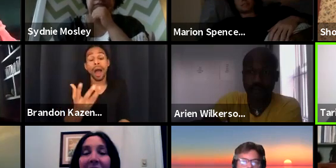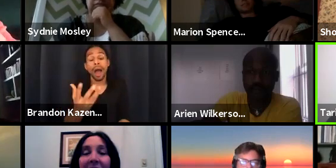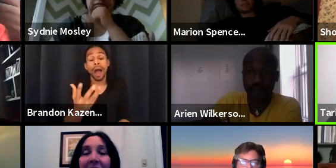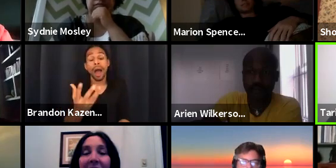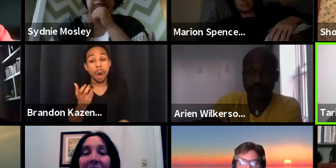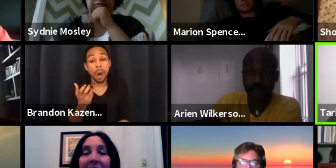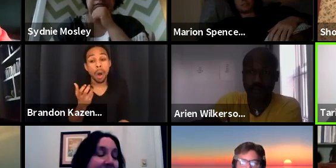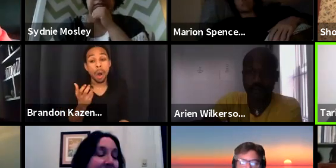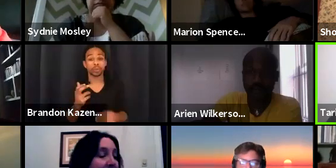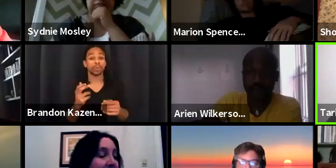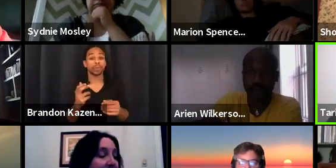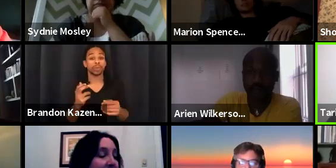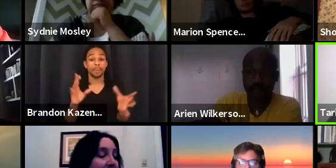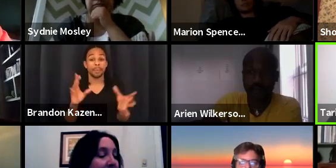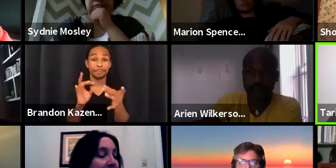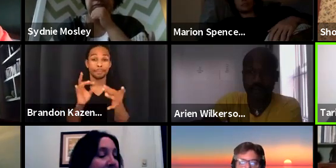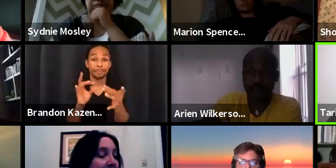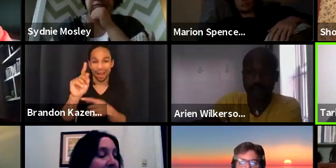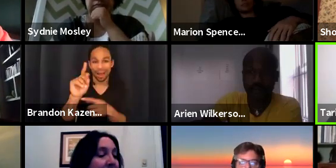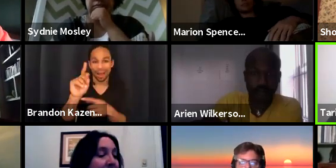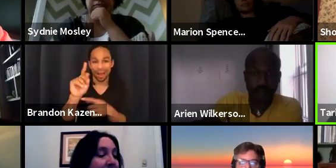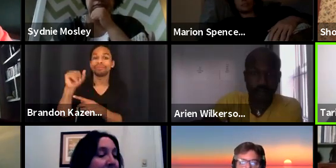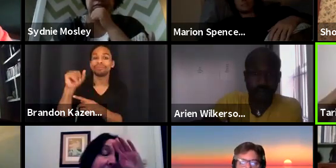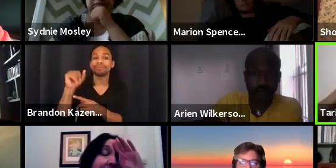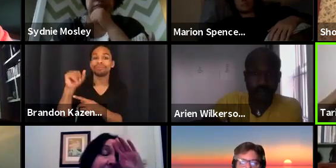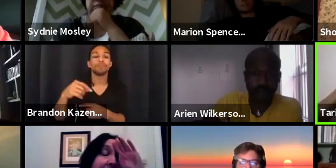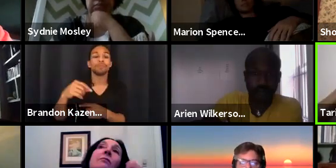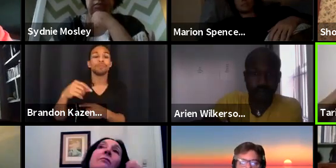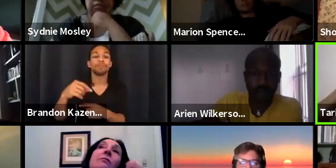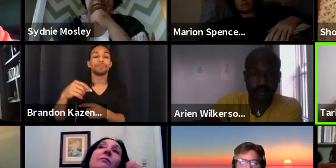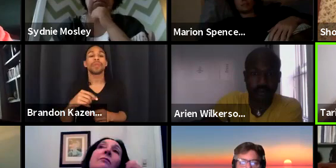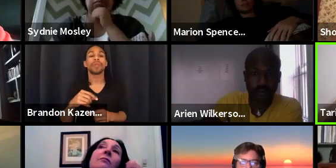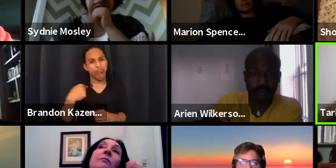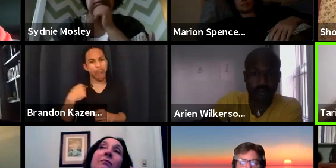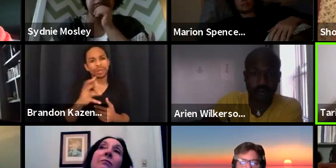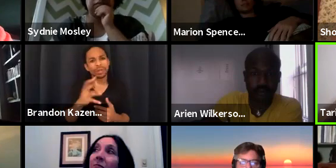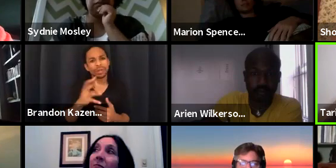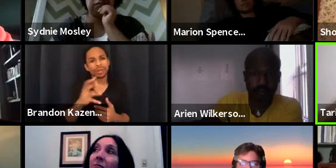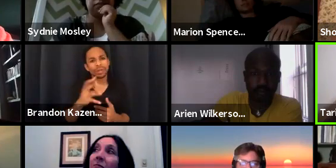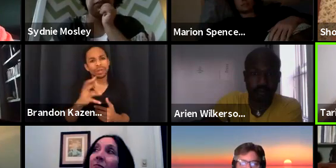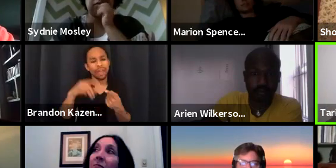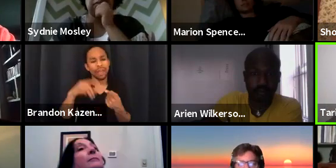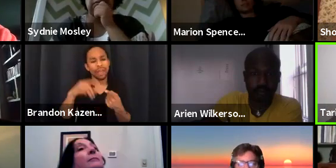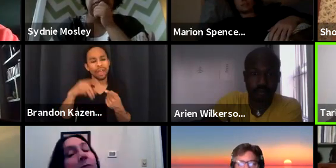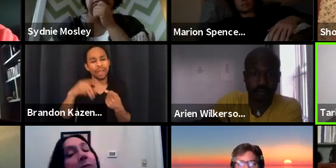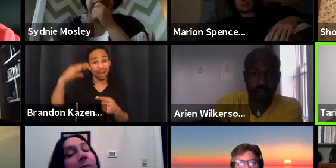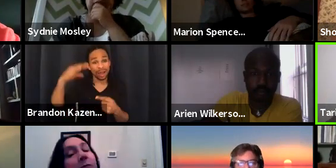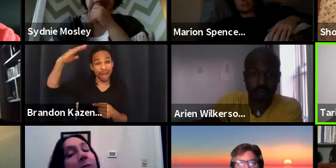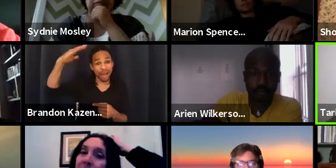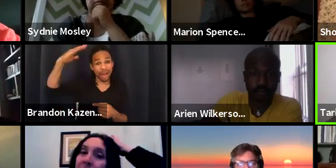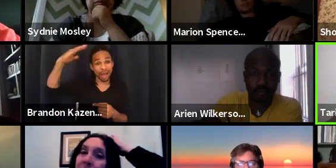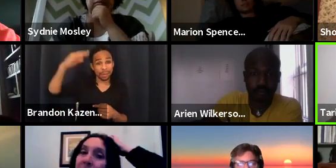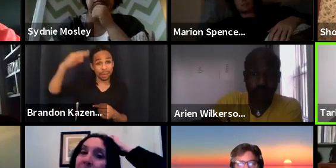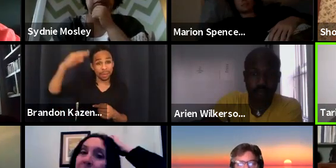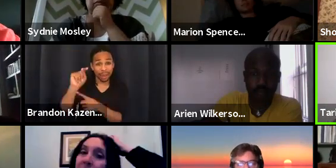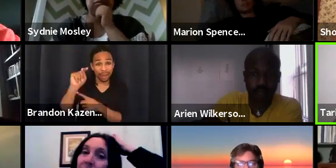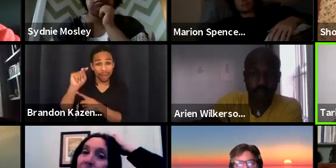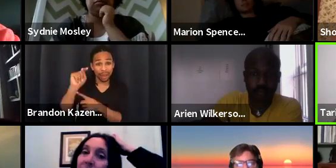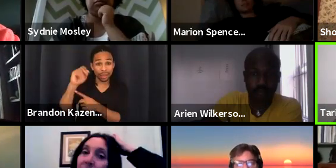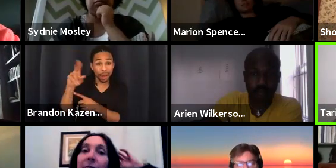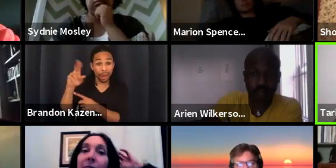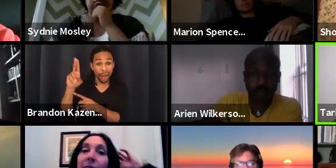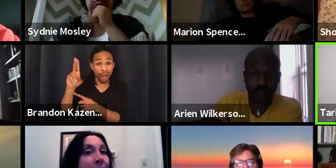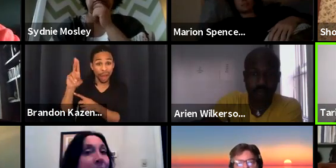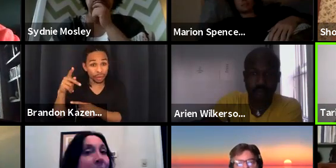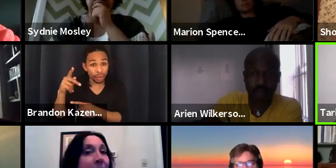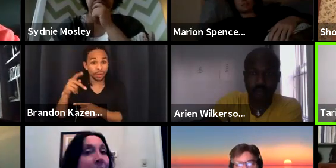the version of the document that's talking about kind of this top-up experience. And I'm very interested in how we take that same document and